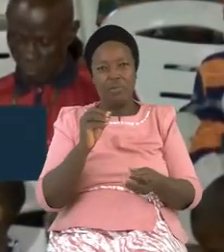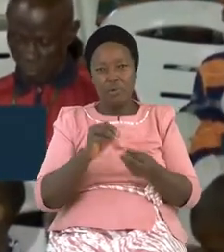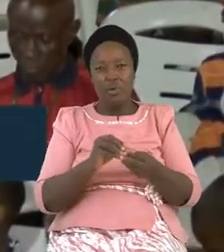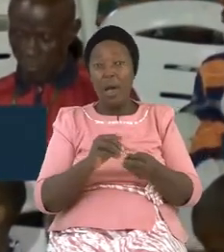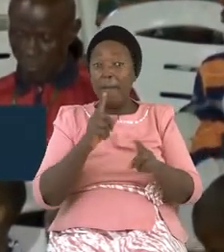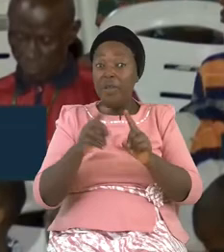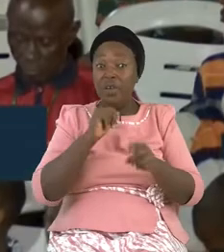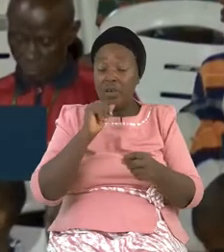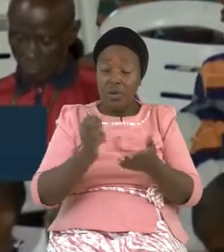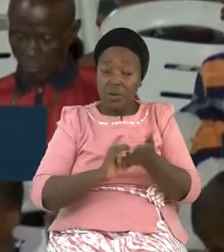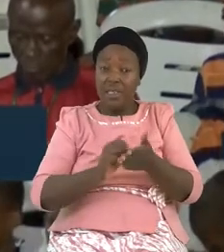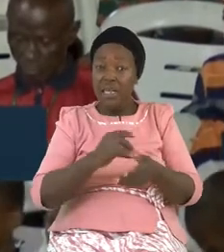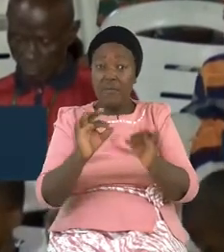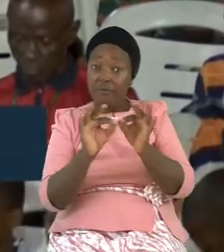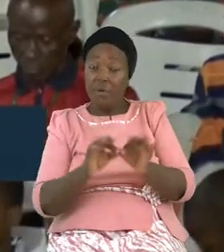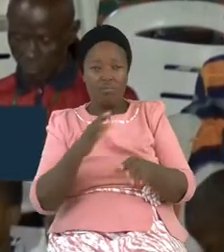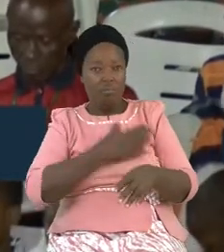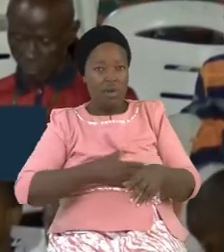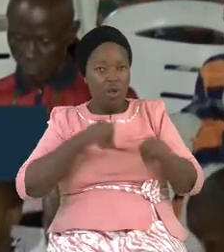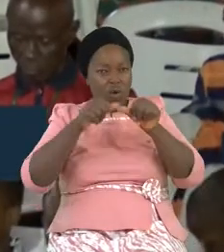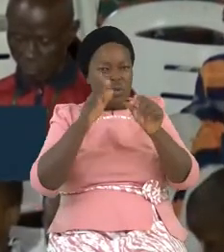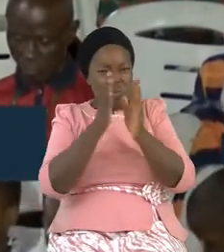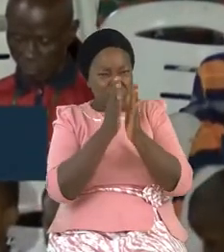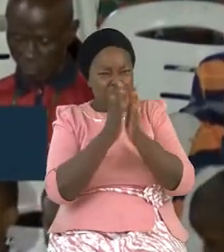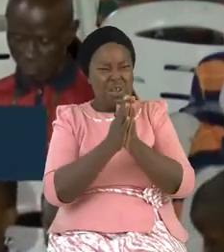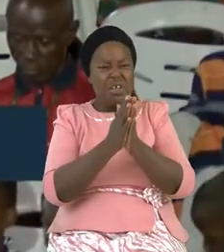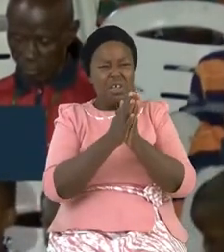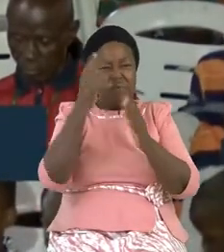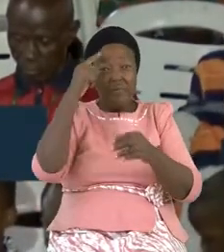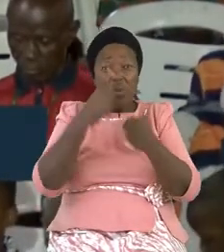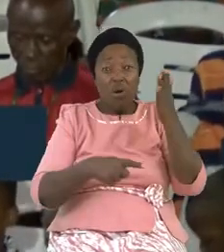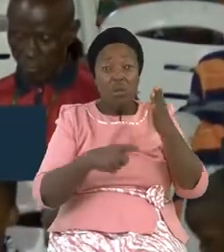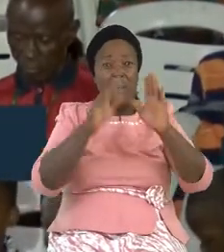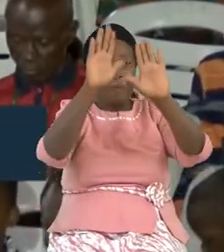Miracles without number is registered for all tonight.